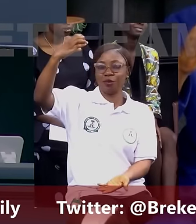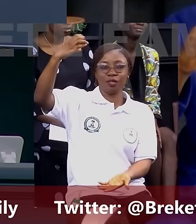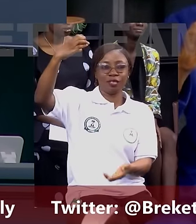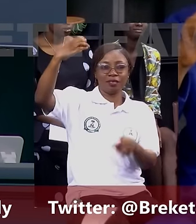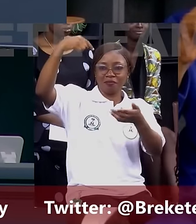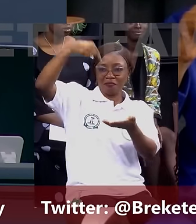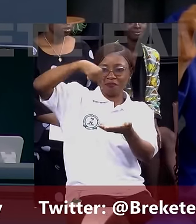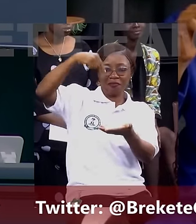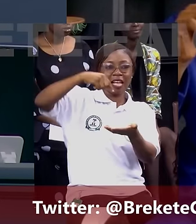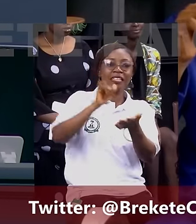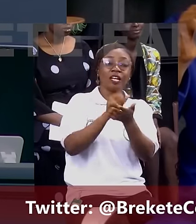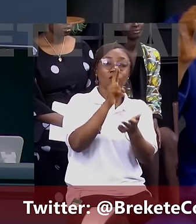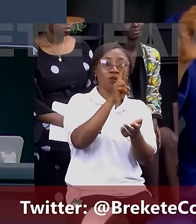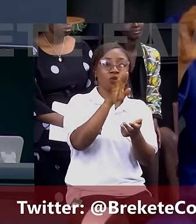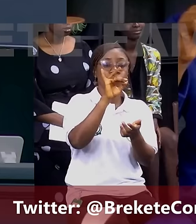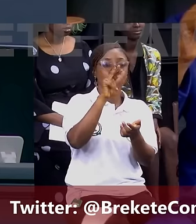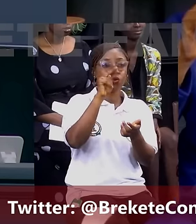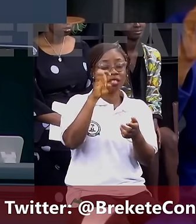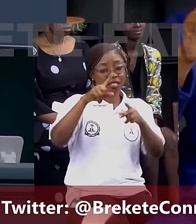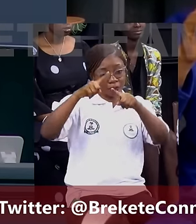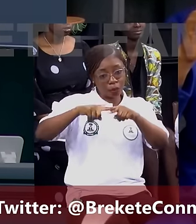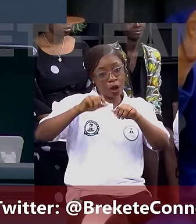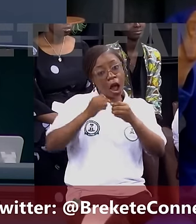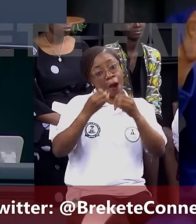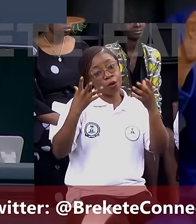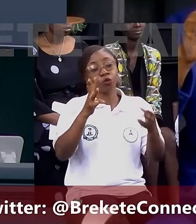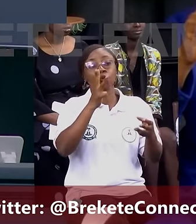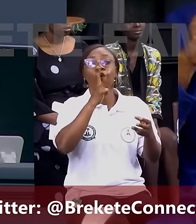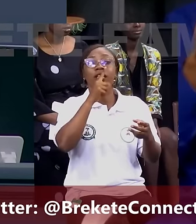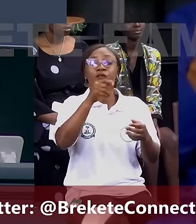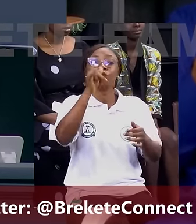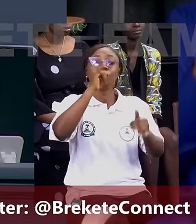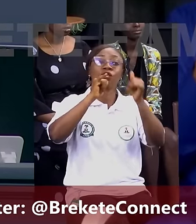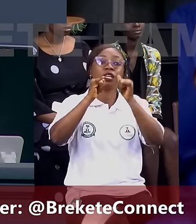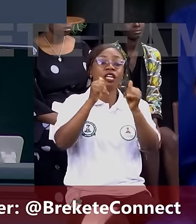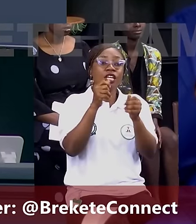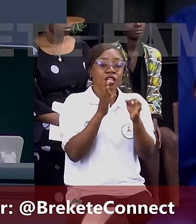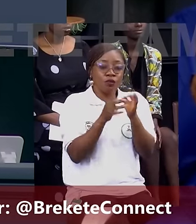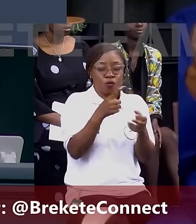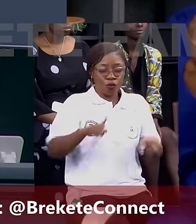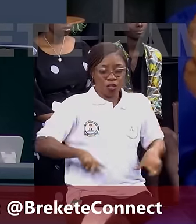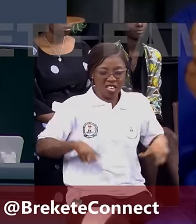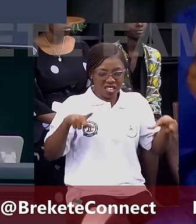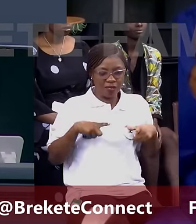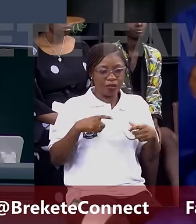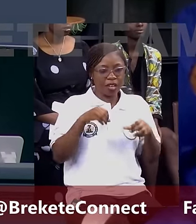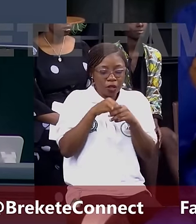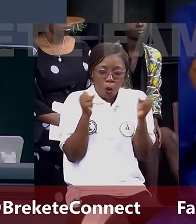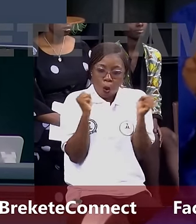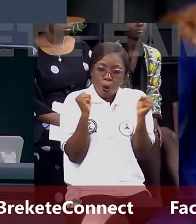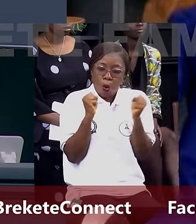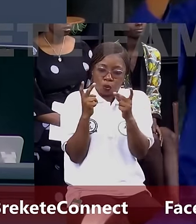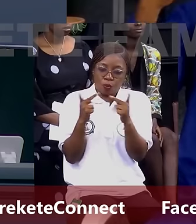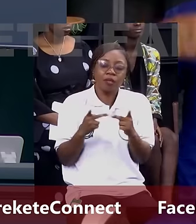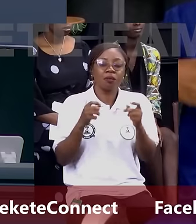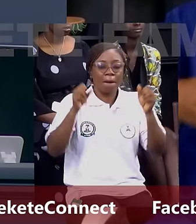Urine volume depends on how much fluid you take and the environment in which you live. If you are living in a cold environment, you will pass more urine